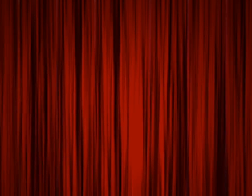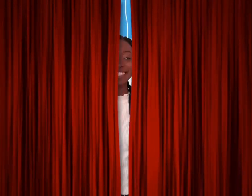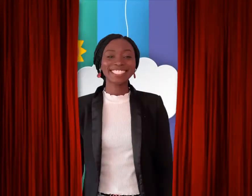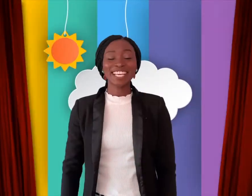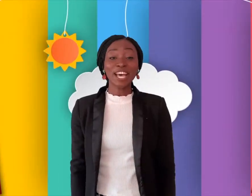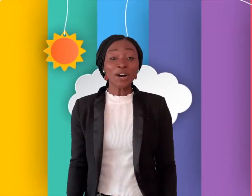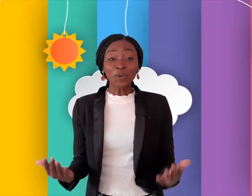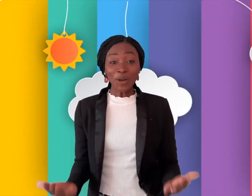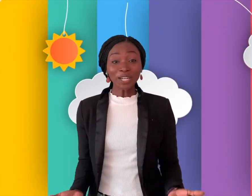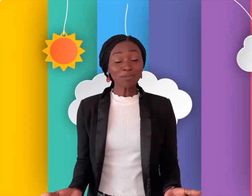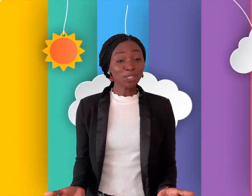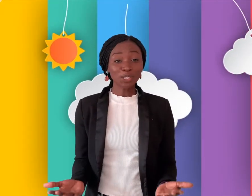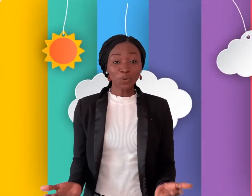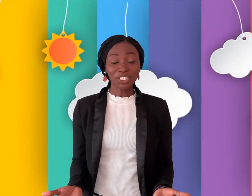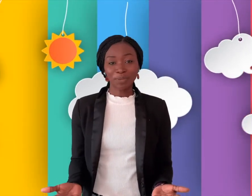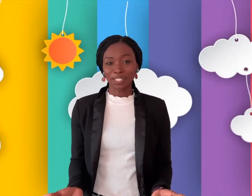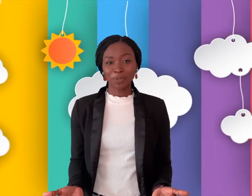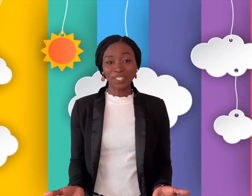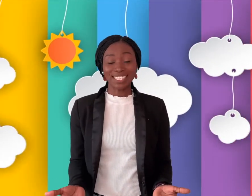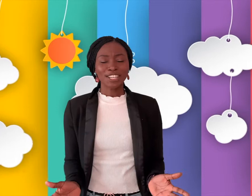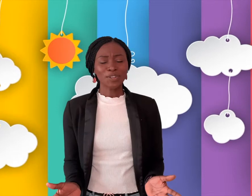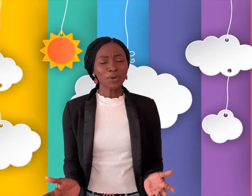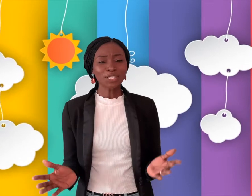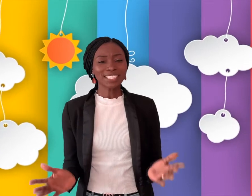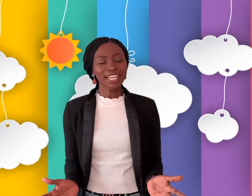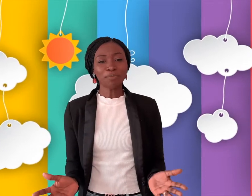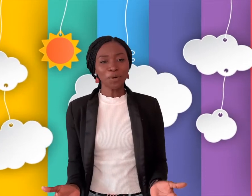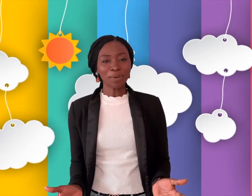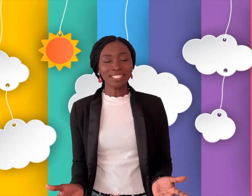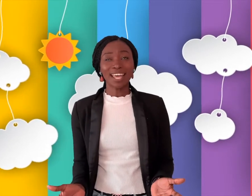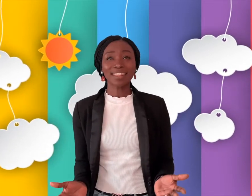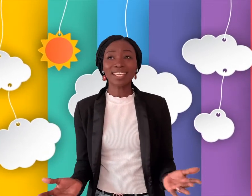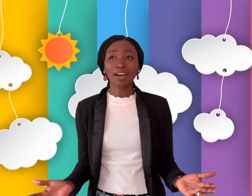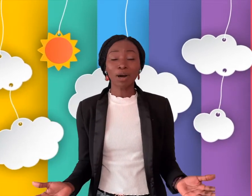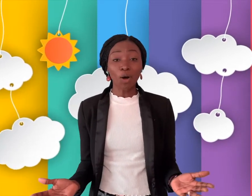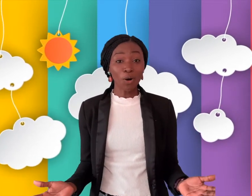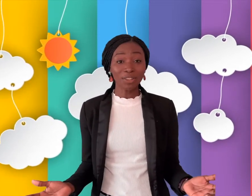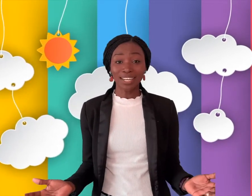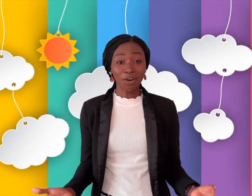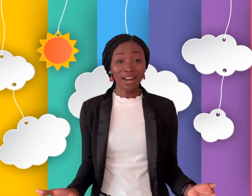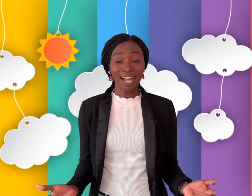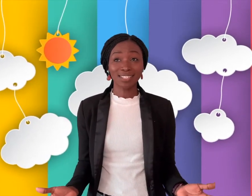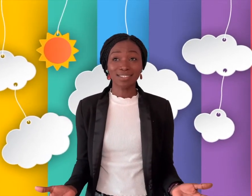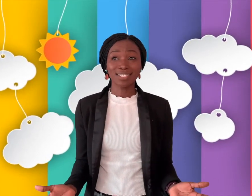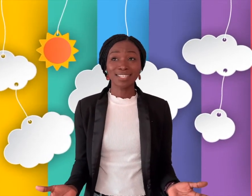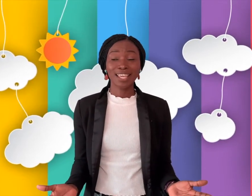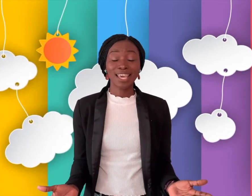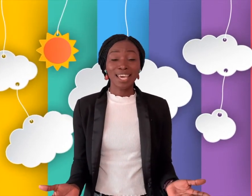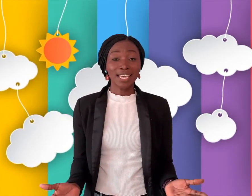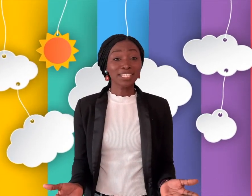Hello friends, welcome to this worship experience. So I want you to take a moment and think about all that God has